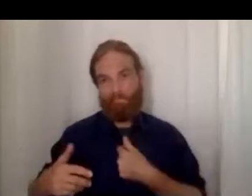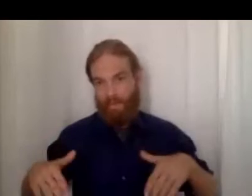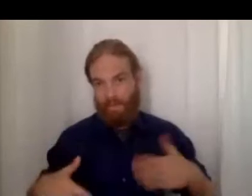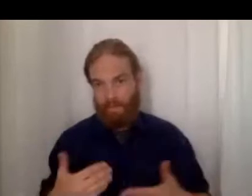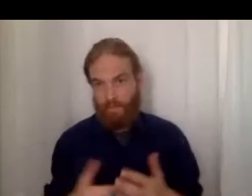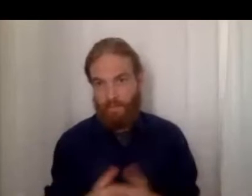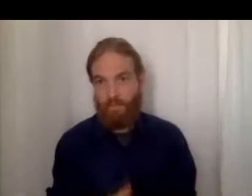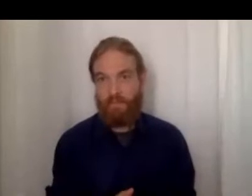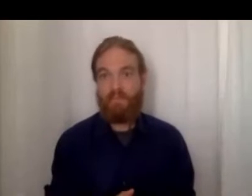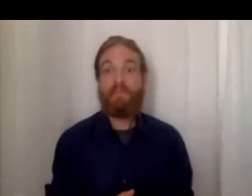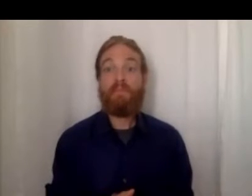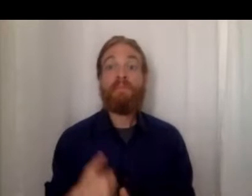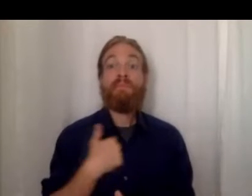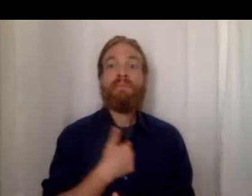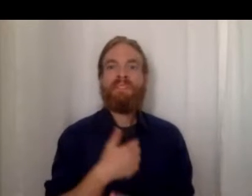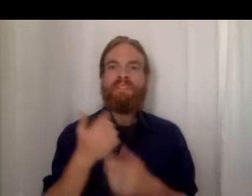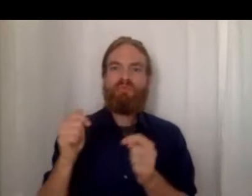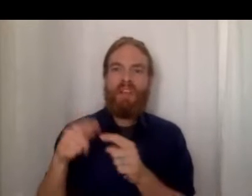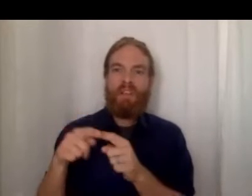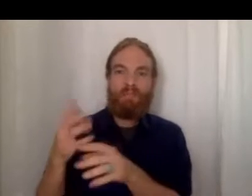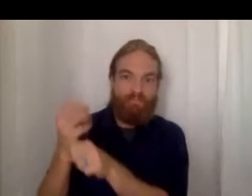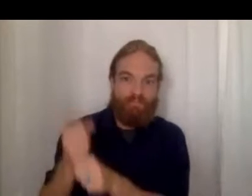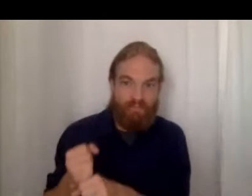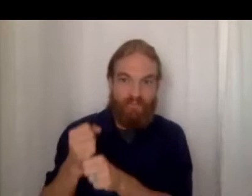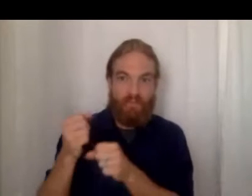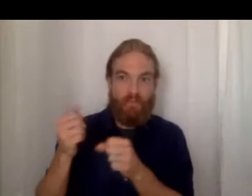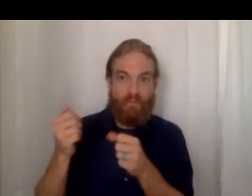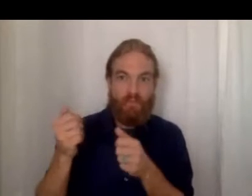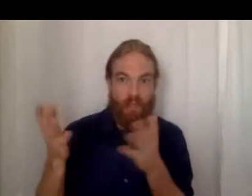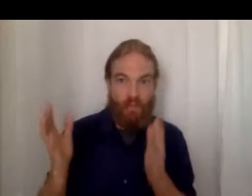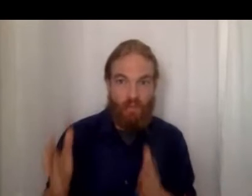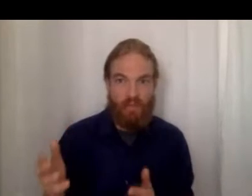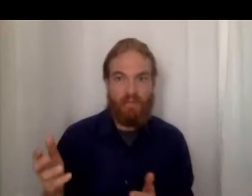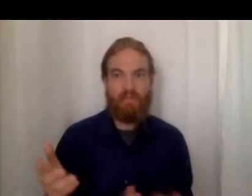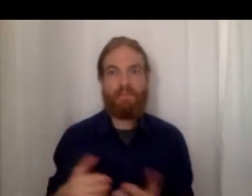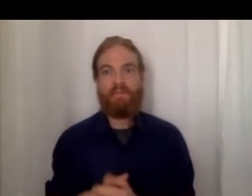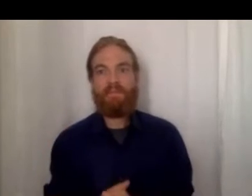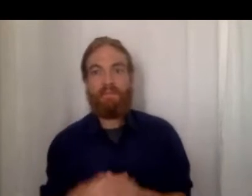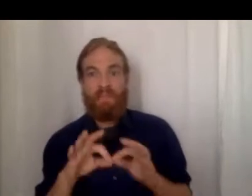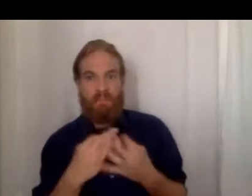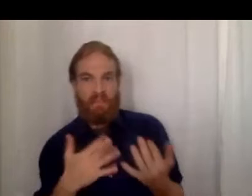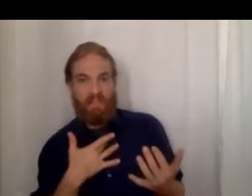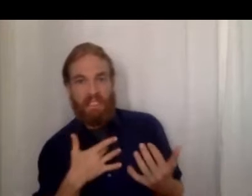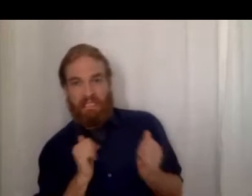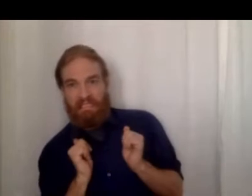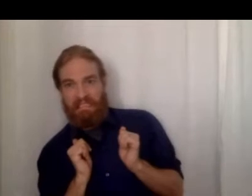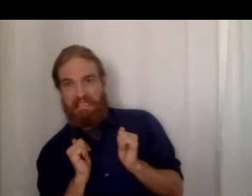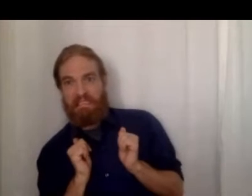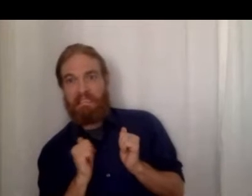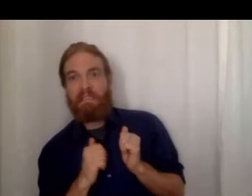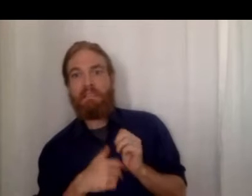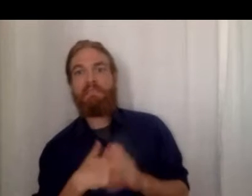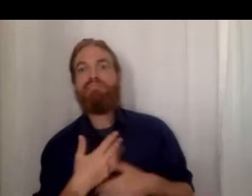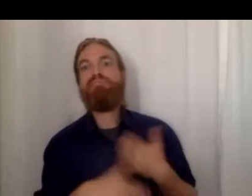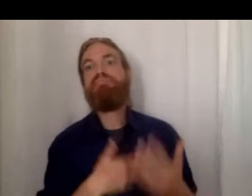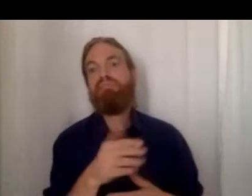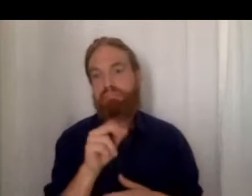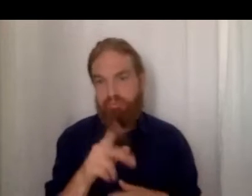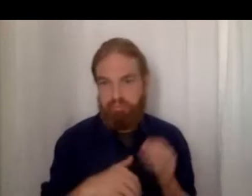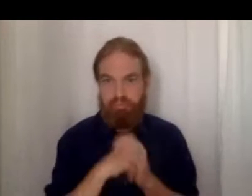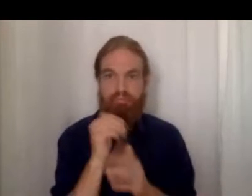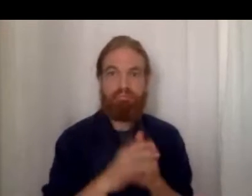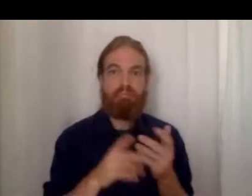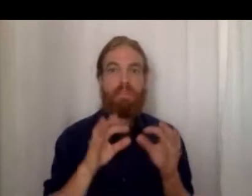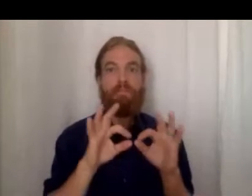provider. Families tend to be comfortable with their pediatricians and what they advise, and so hoping to have more ease of access for